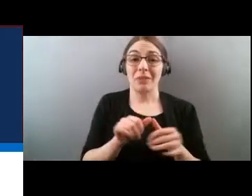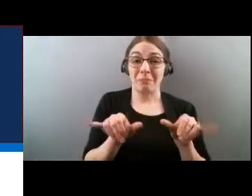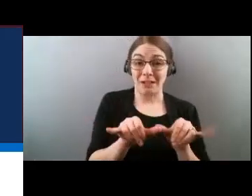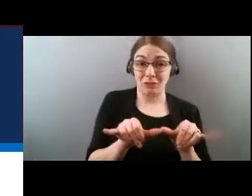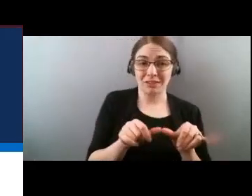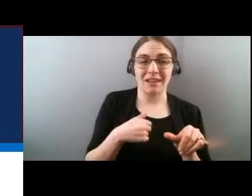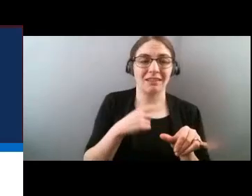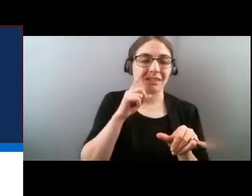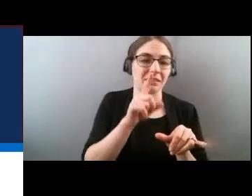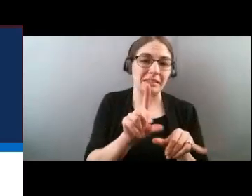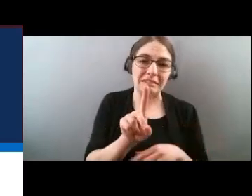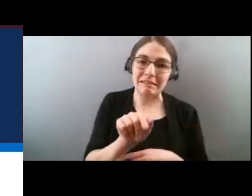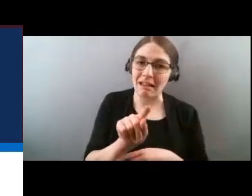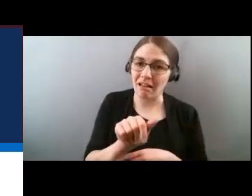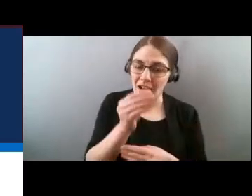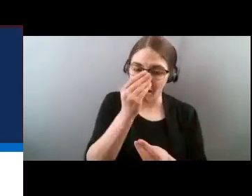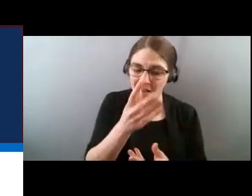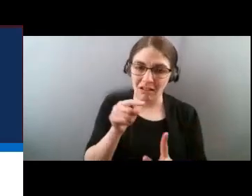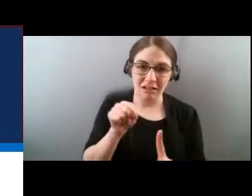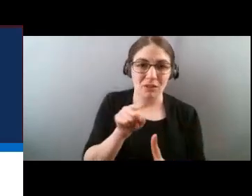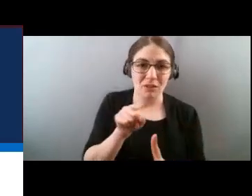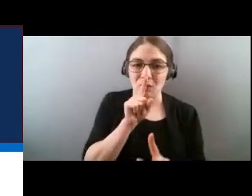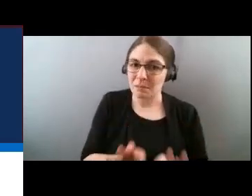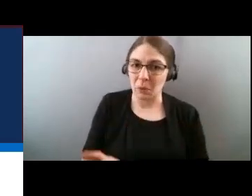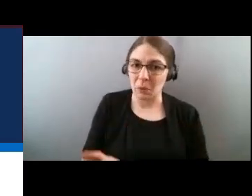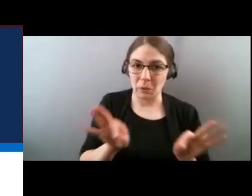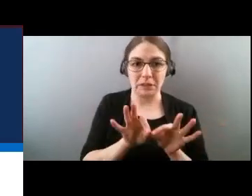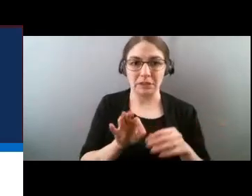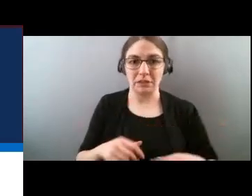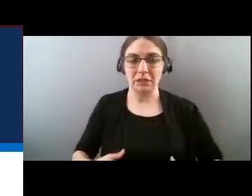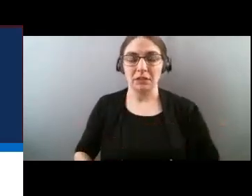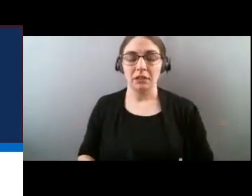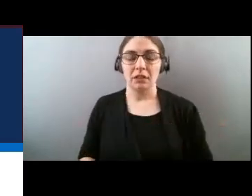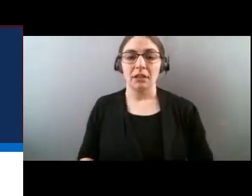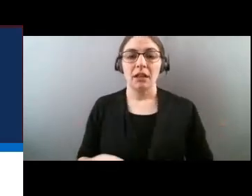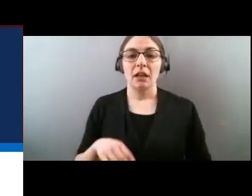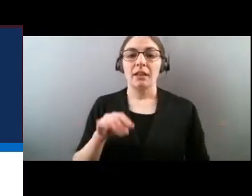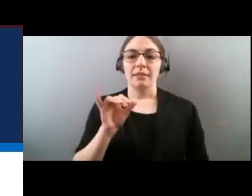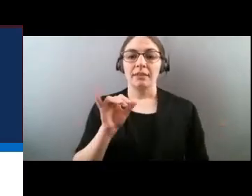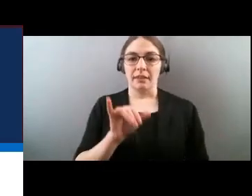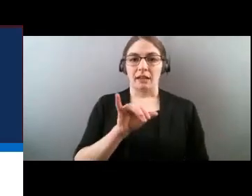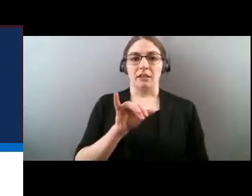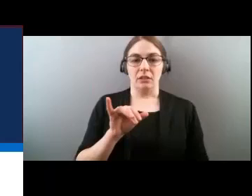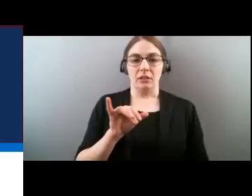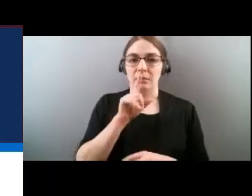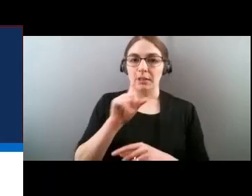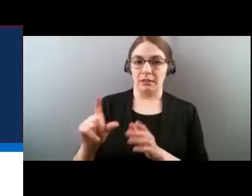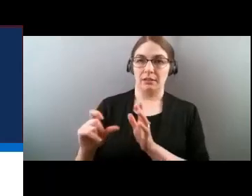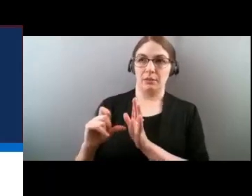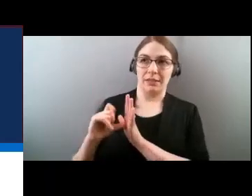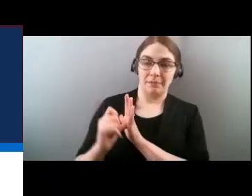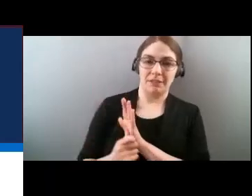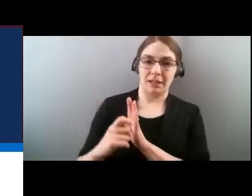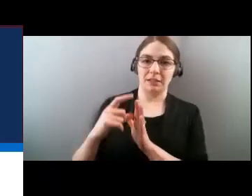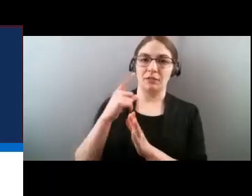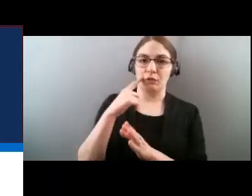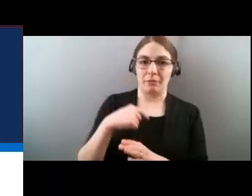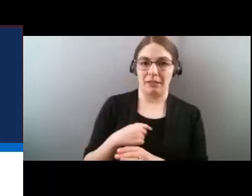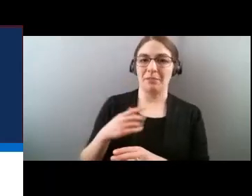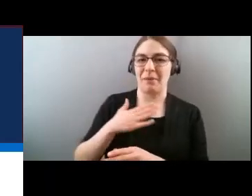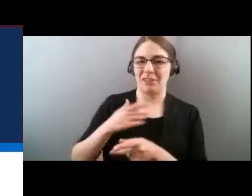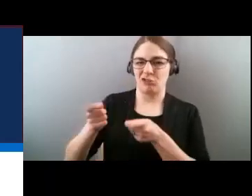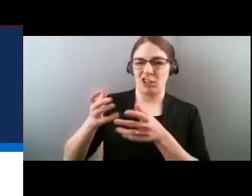important. That was really, really impressed upon me by my director when I first moved